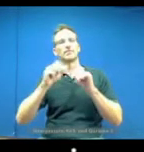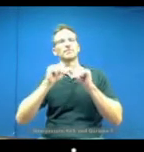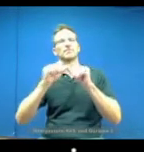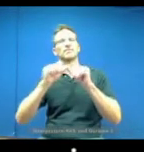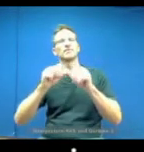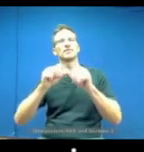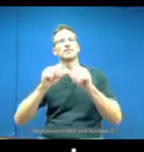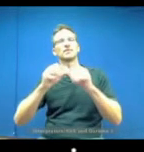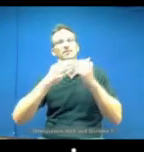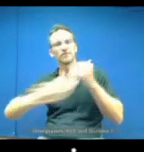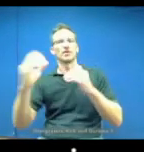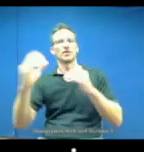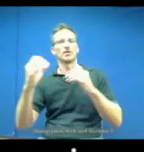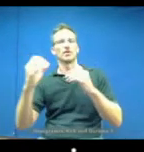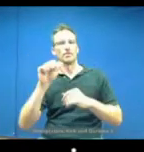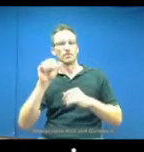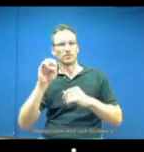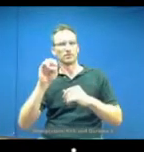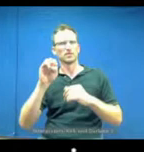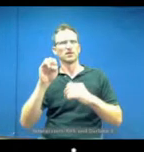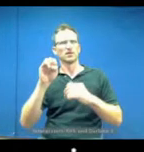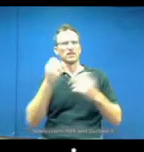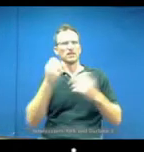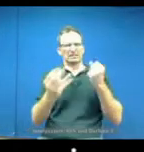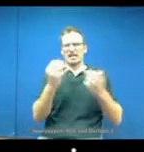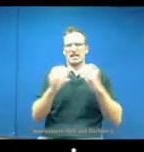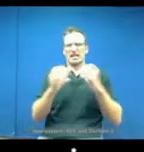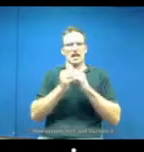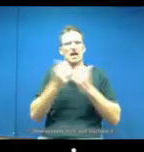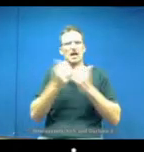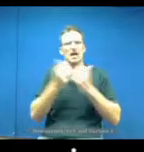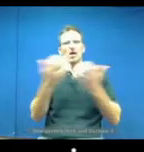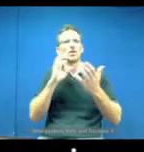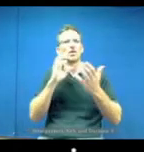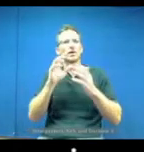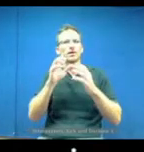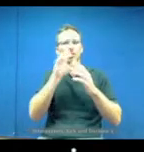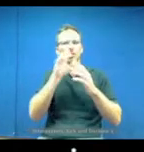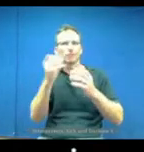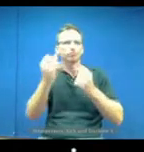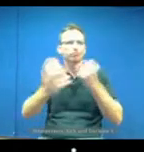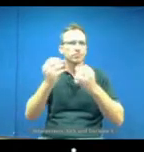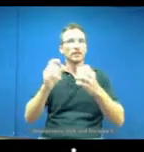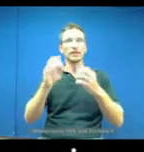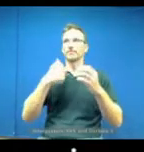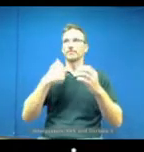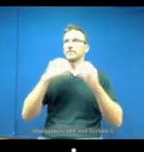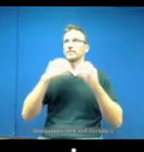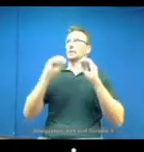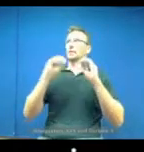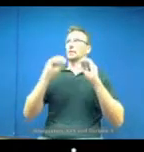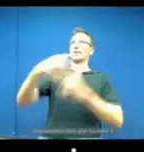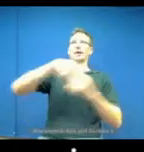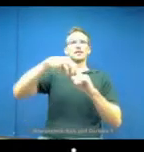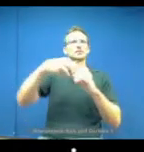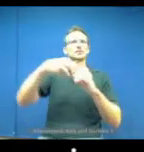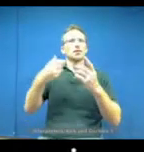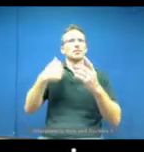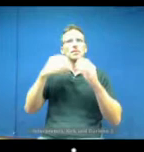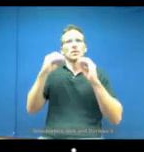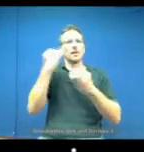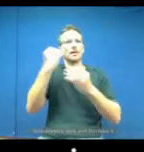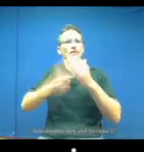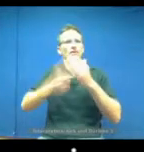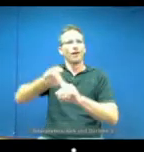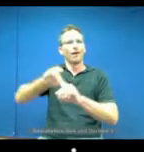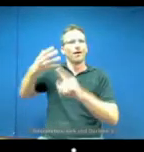we can't do it well without context, I mean, how do we get the context? And you